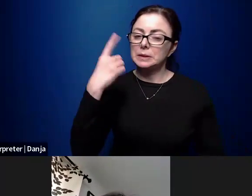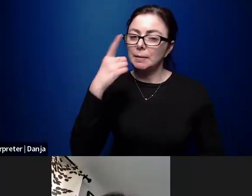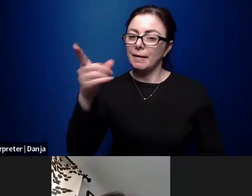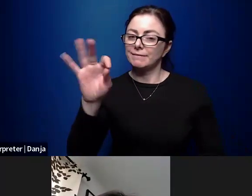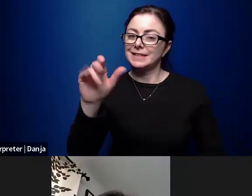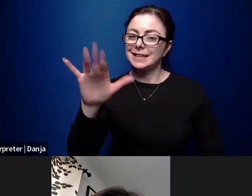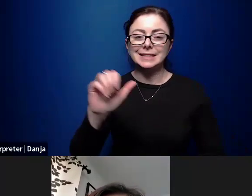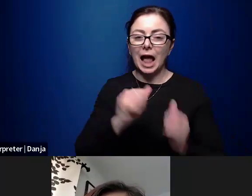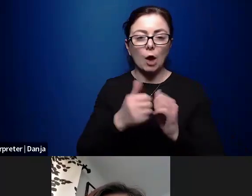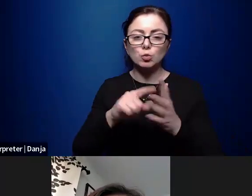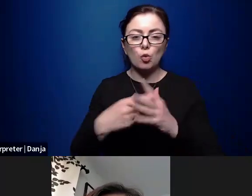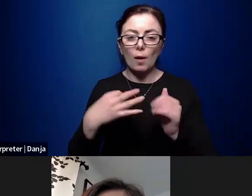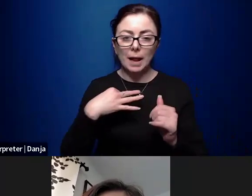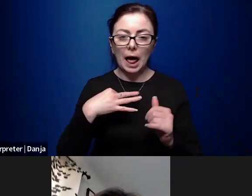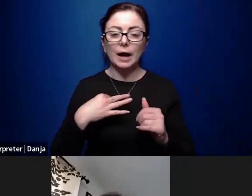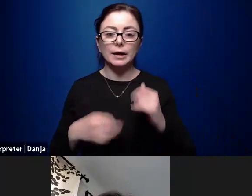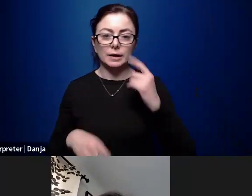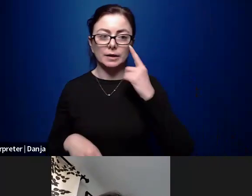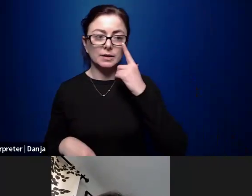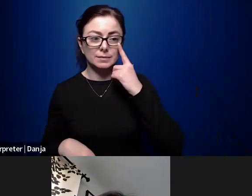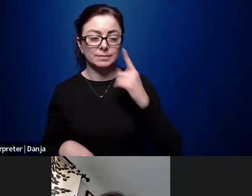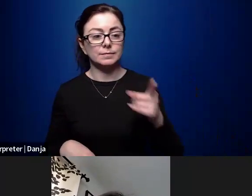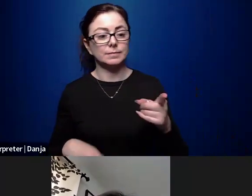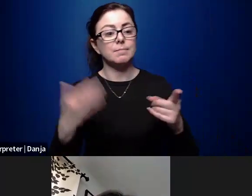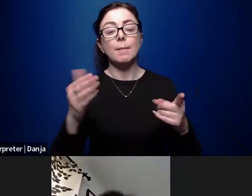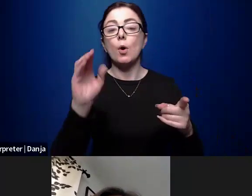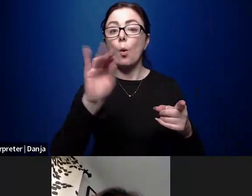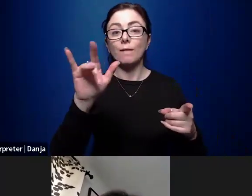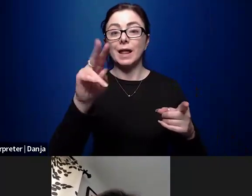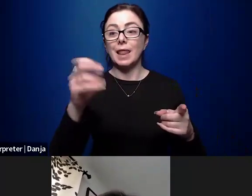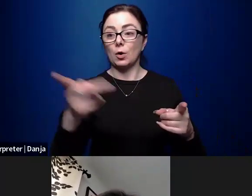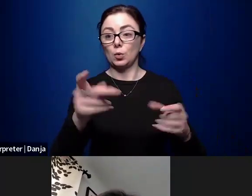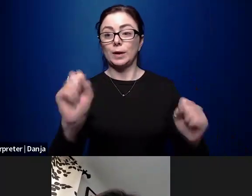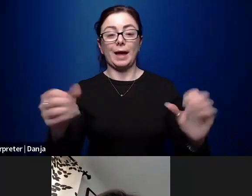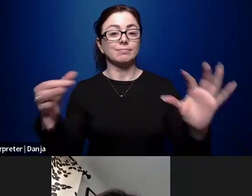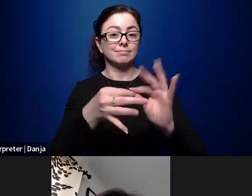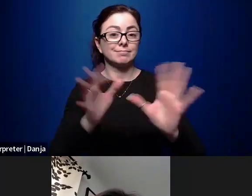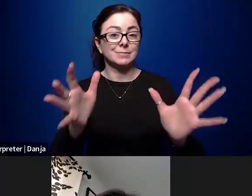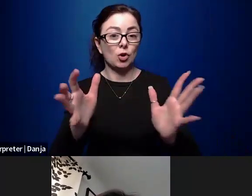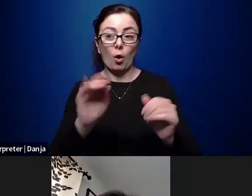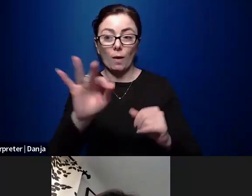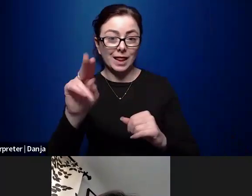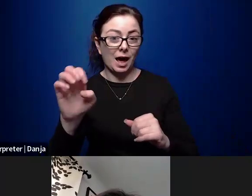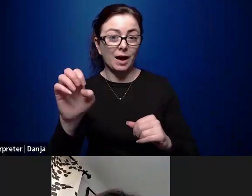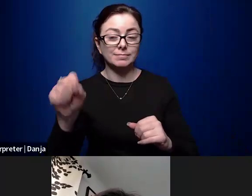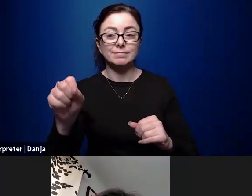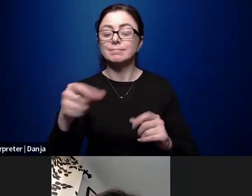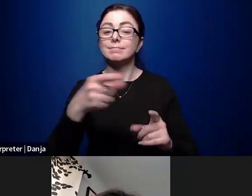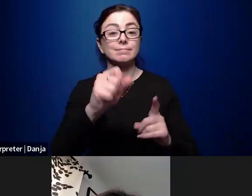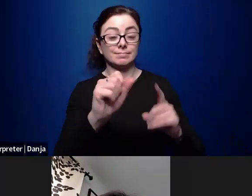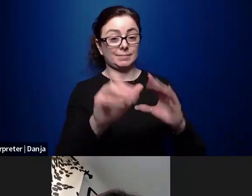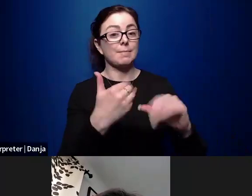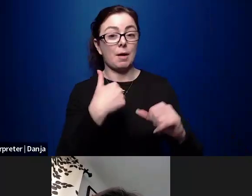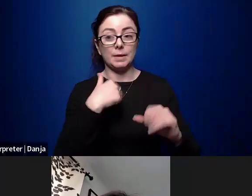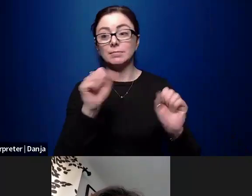So, I'm go ahead. wondering if maybe we could connect you offline to Oh, yeah, we're out of time. there. Yeah, you can give my email to anybody who